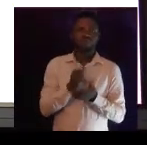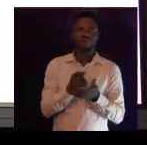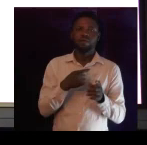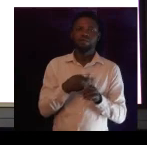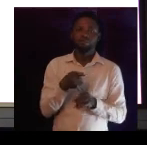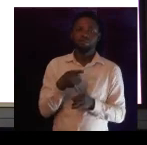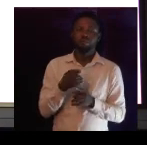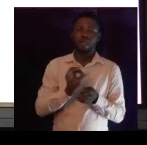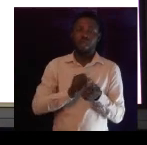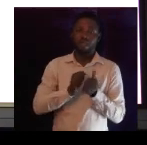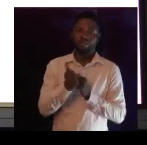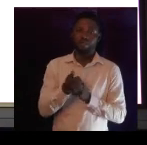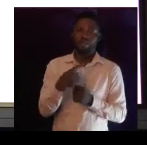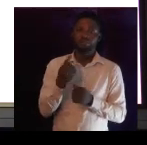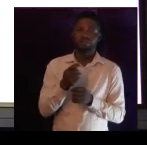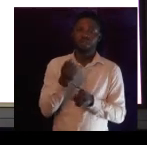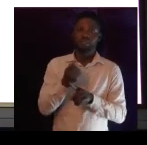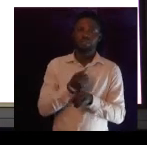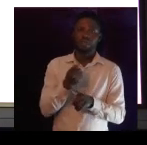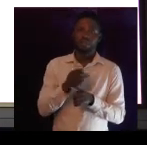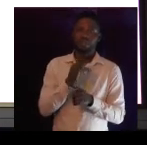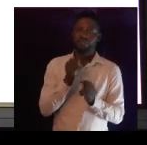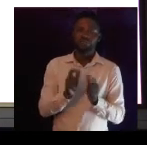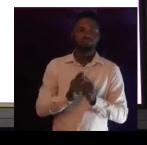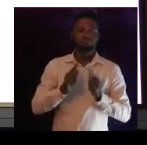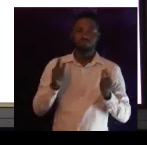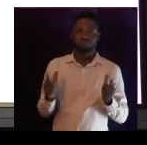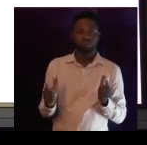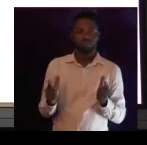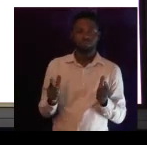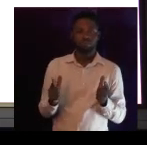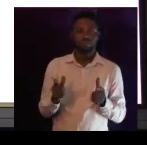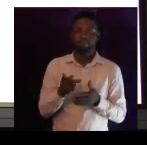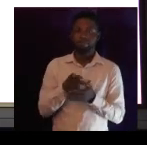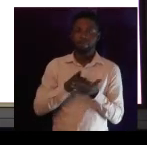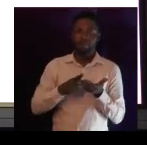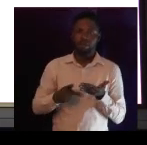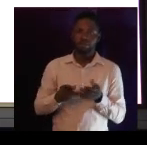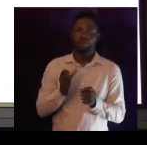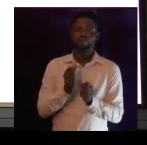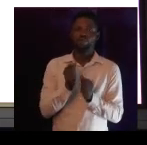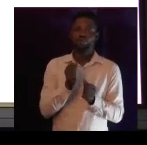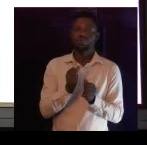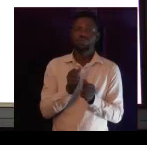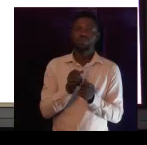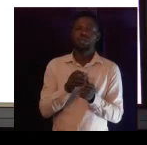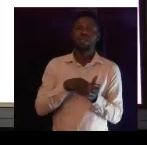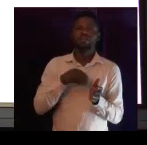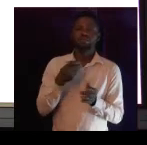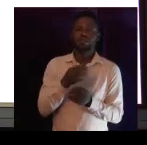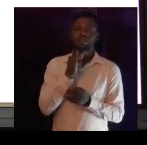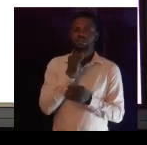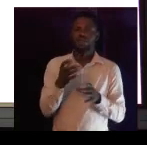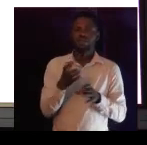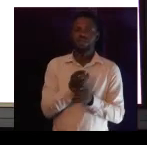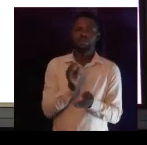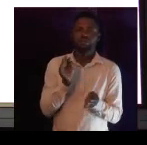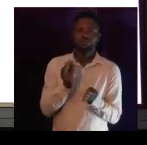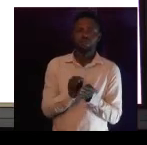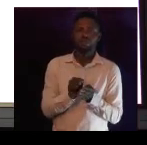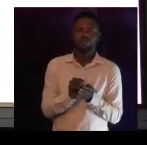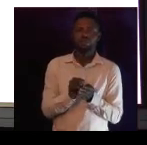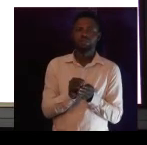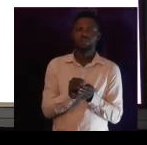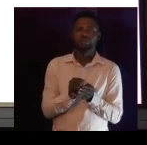see that from afar, the salaries is taking the largest chunk. Which expense do you think is taking